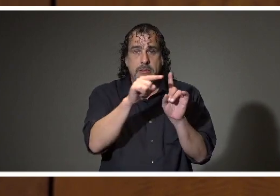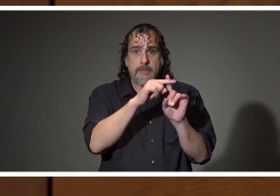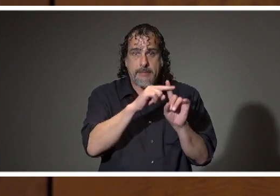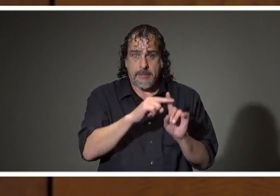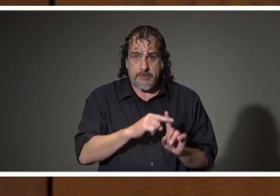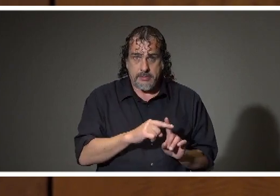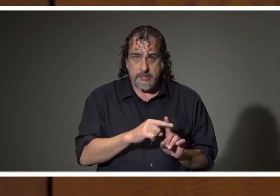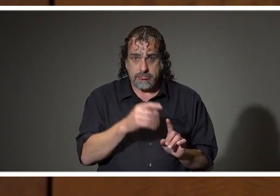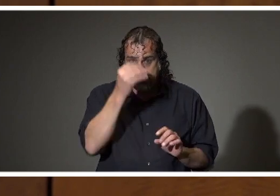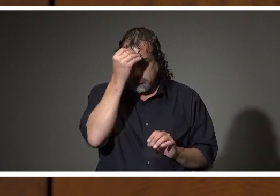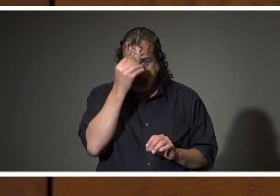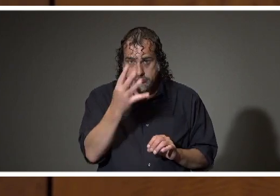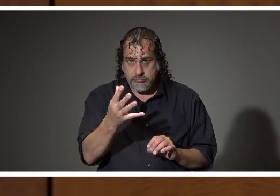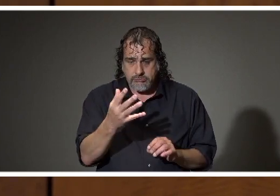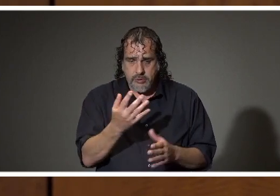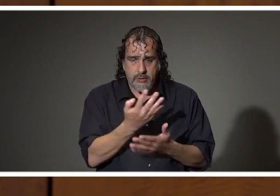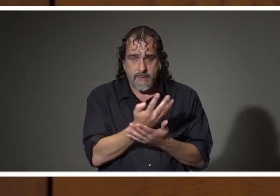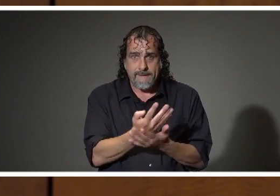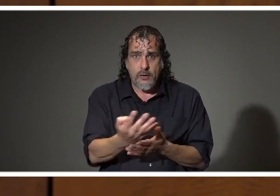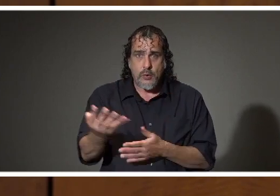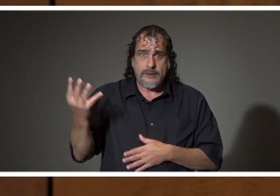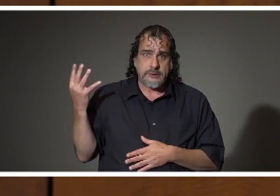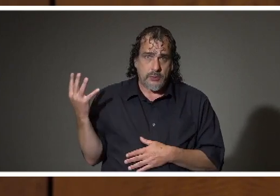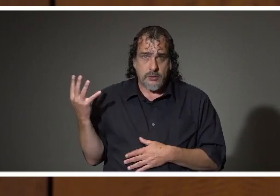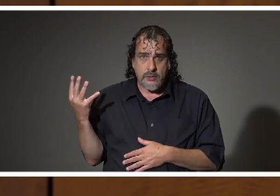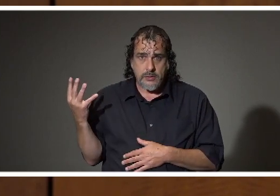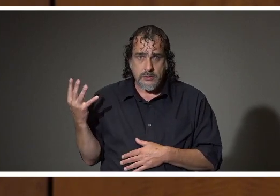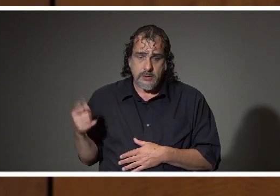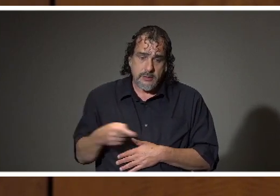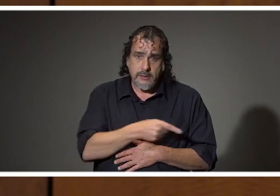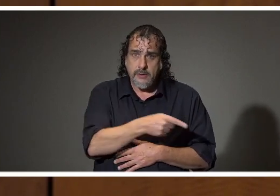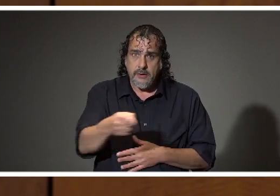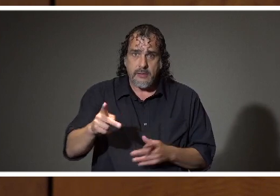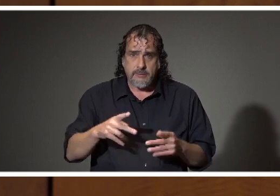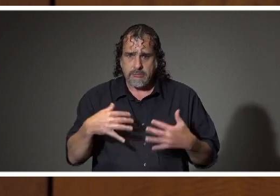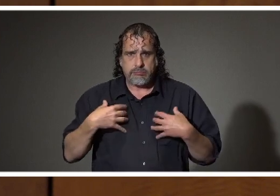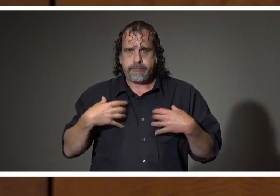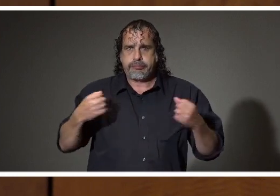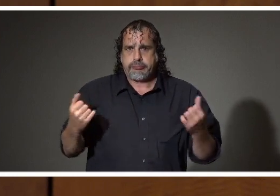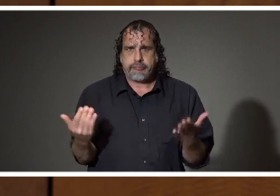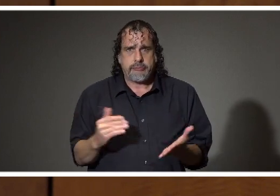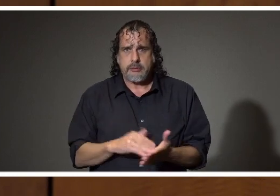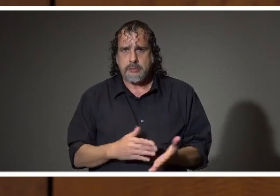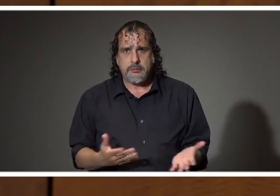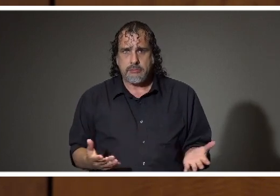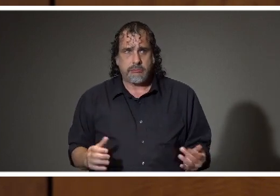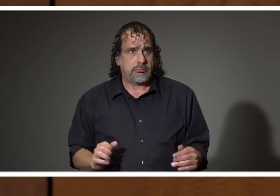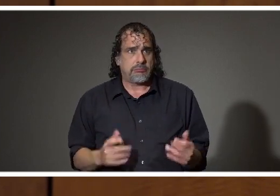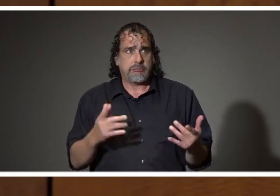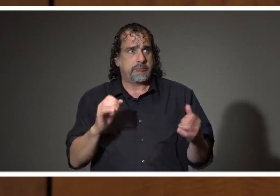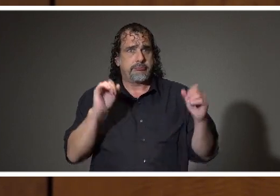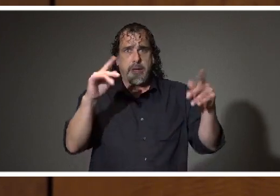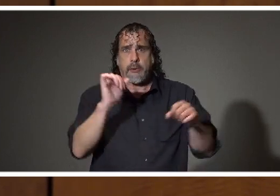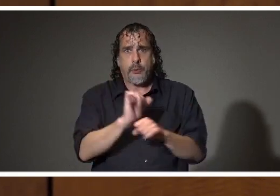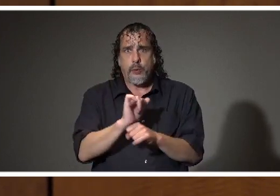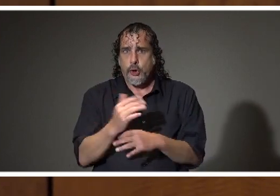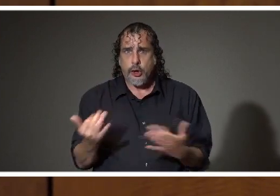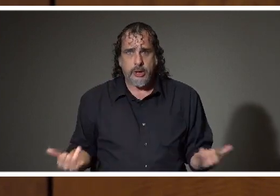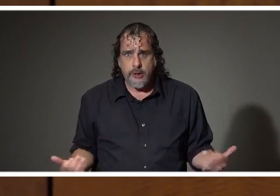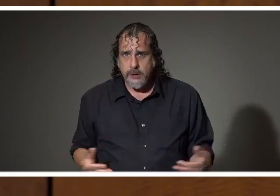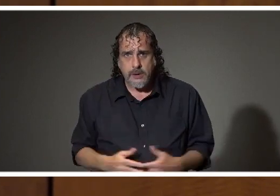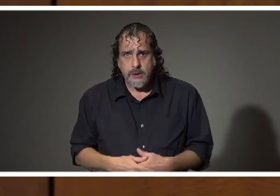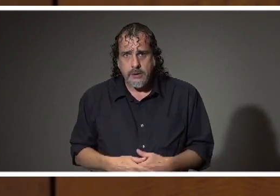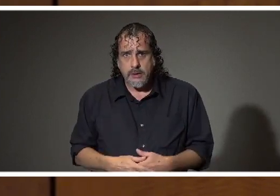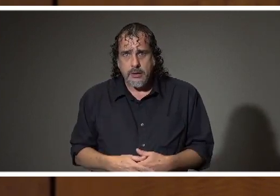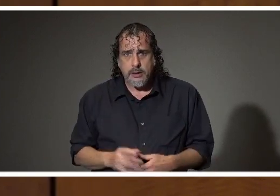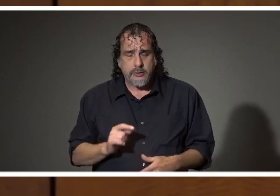we announced 4 weeks ago, these people are now recovered. Many times they're back in the workforce. And so the total number